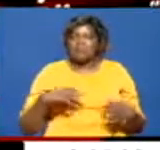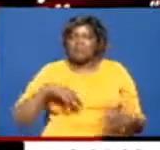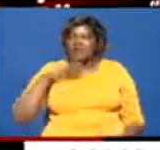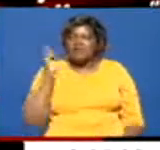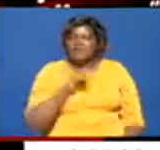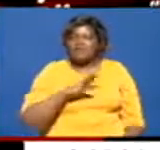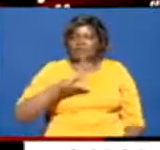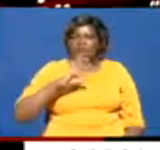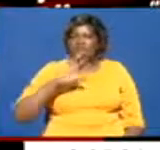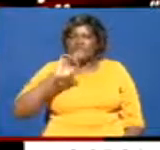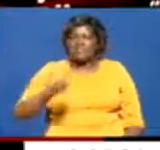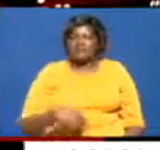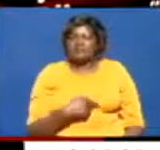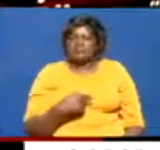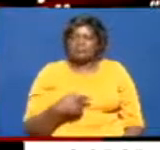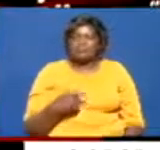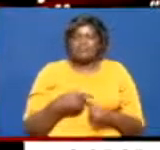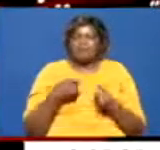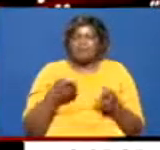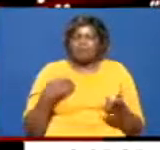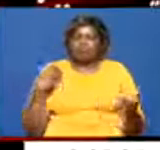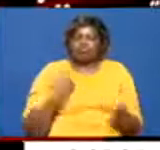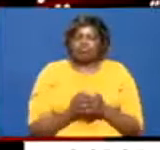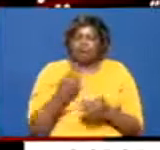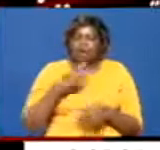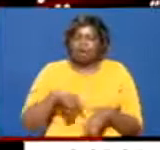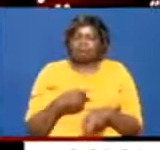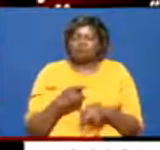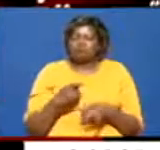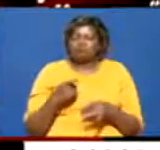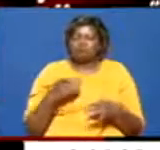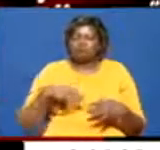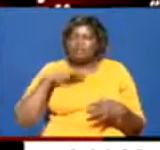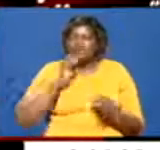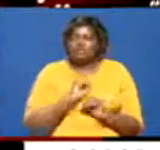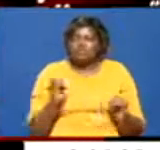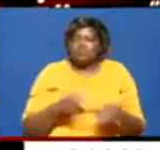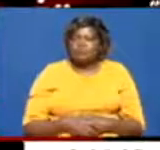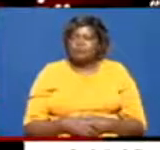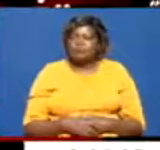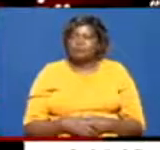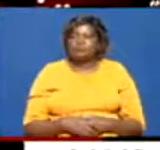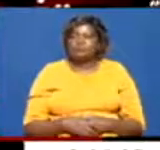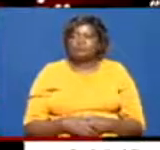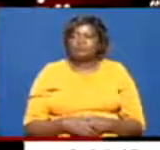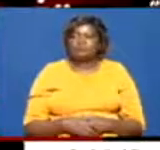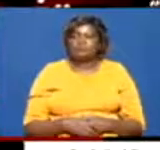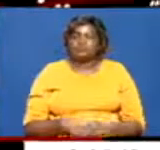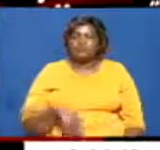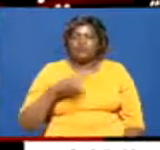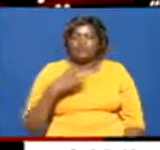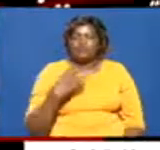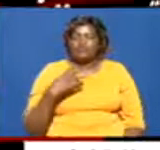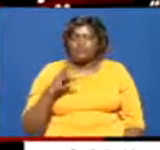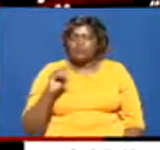5,333 as no death was reported in the last one day. As of Thursday, November 25th, 2021, more